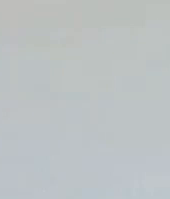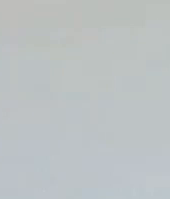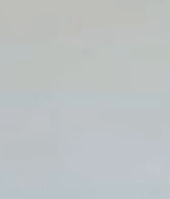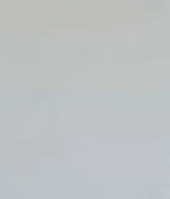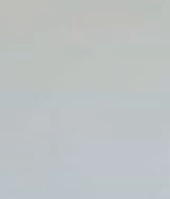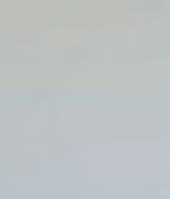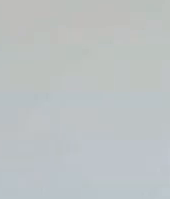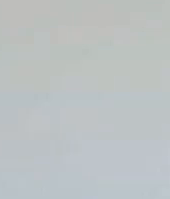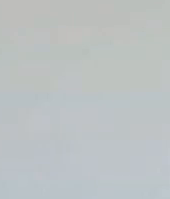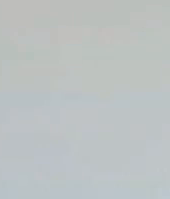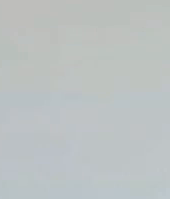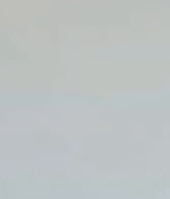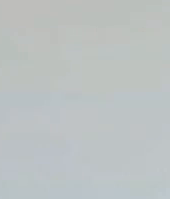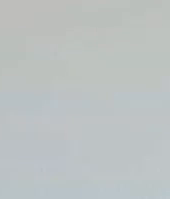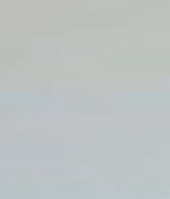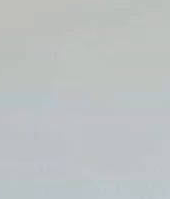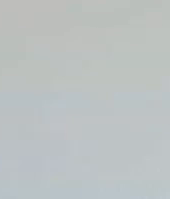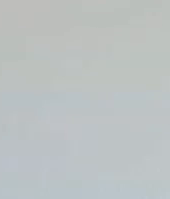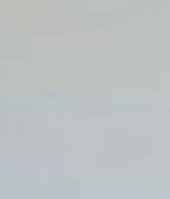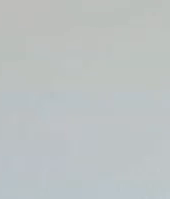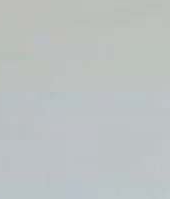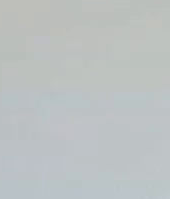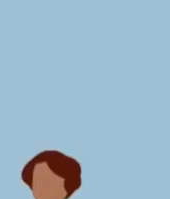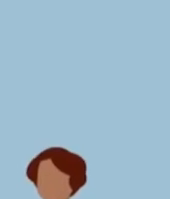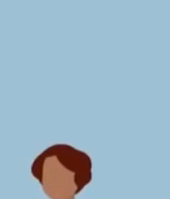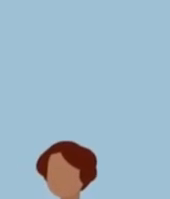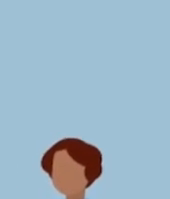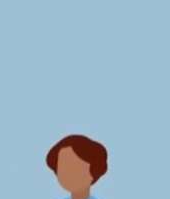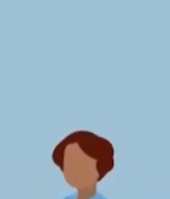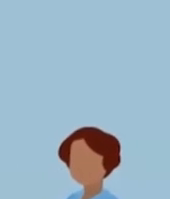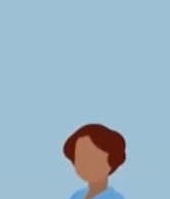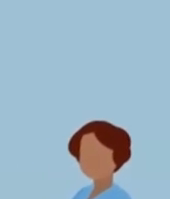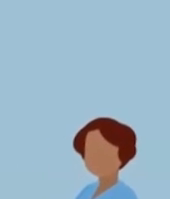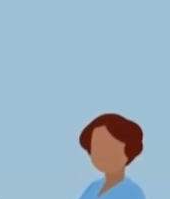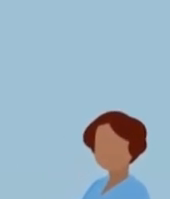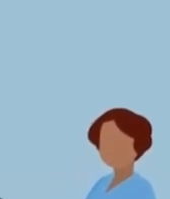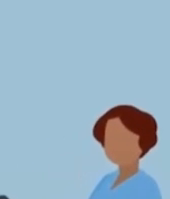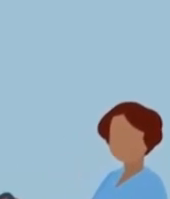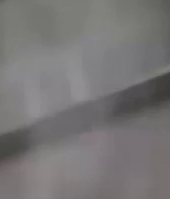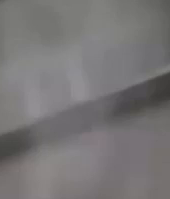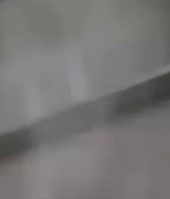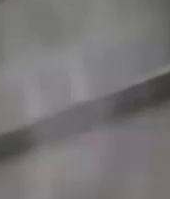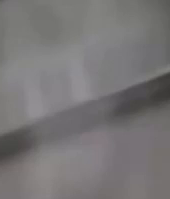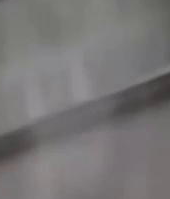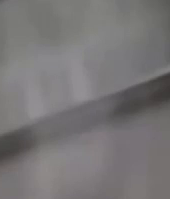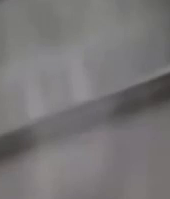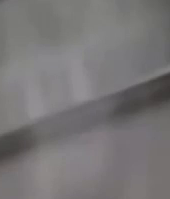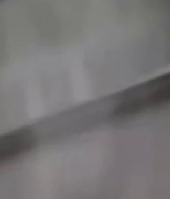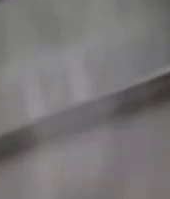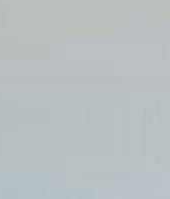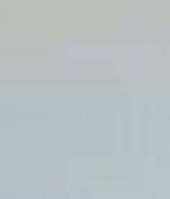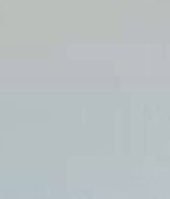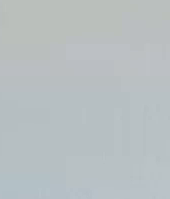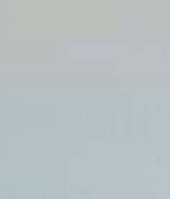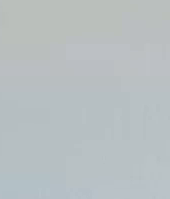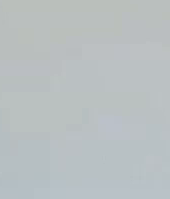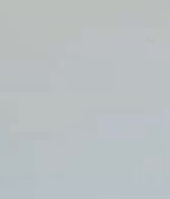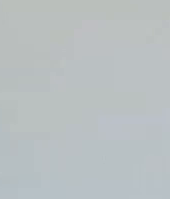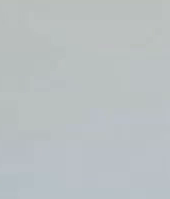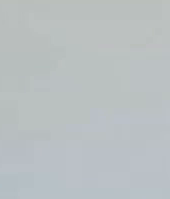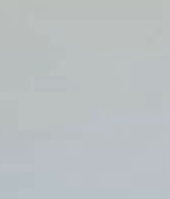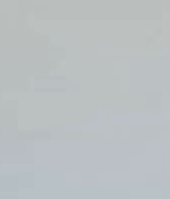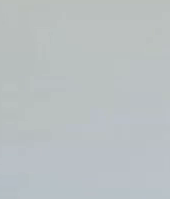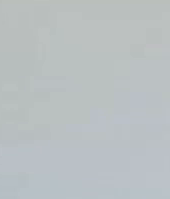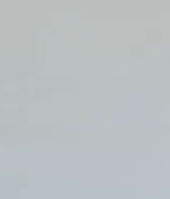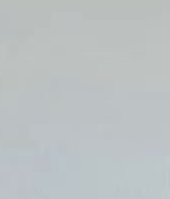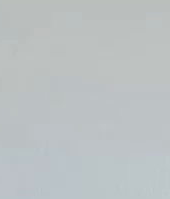masks only work in combination with measures we already have in place, like social distancing and proper hand washing hygiene. By practicing all